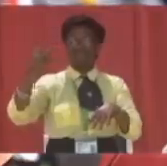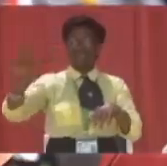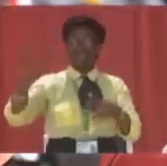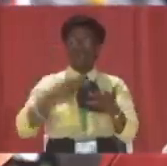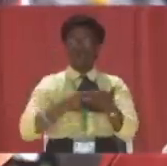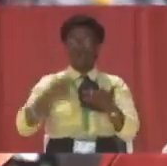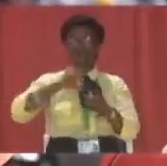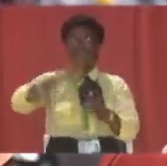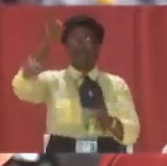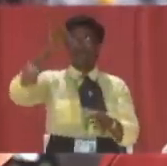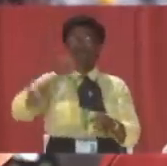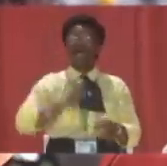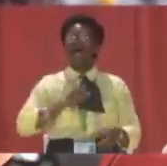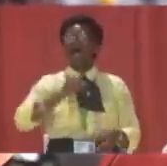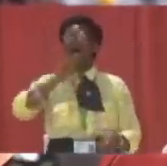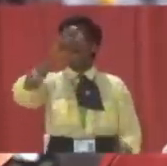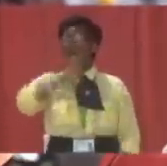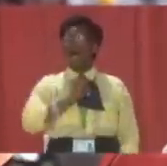I decree